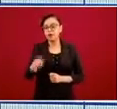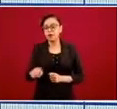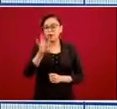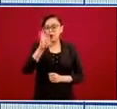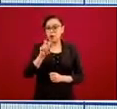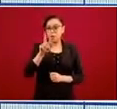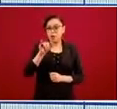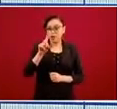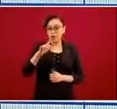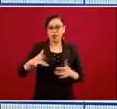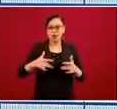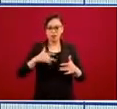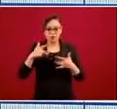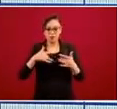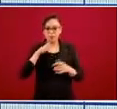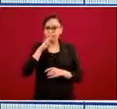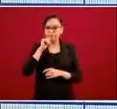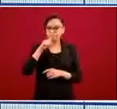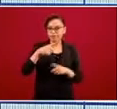infected with